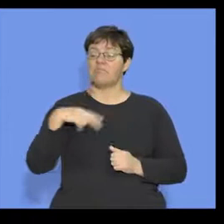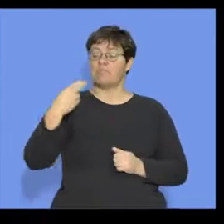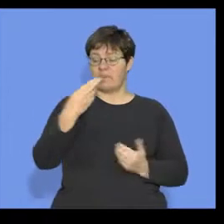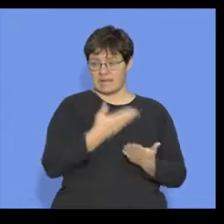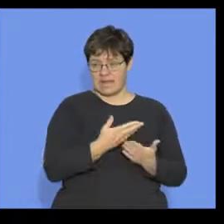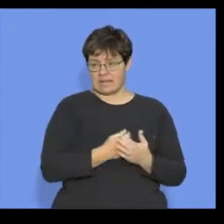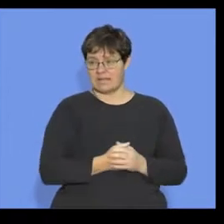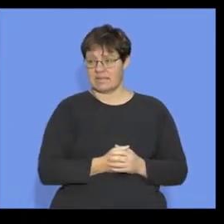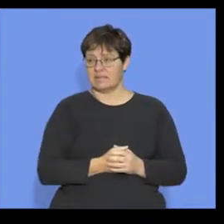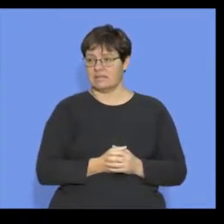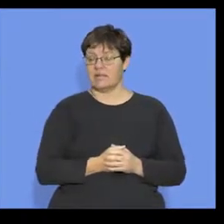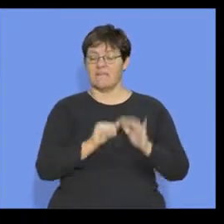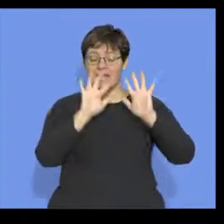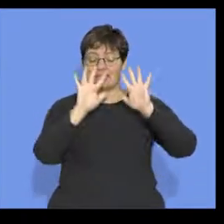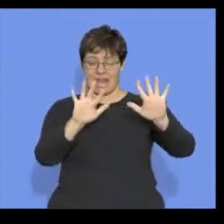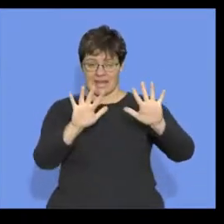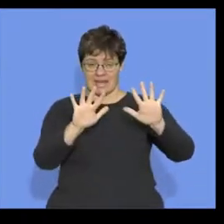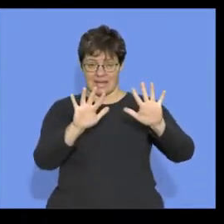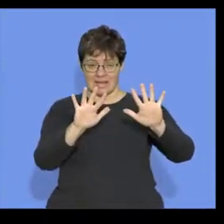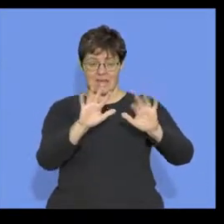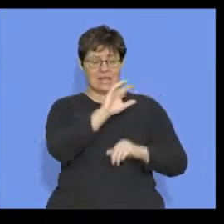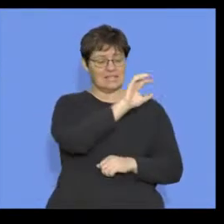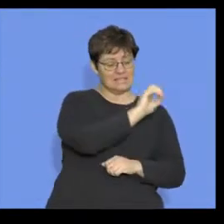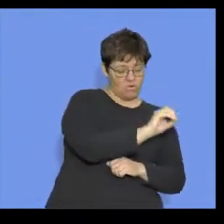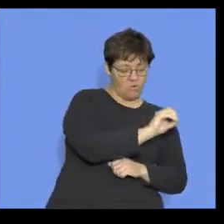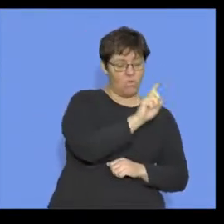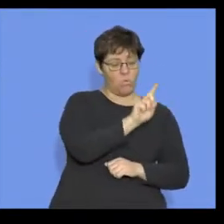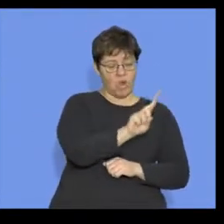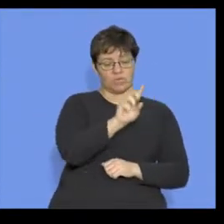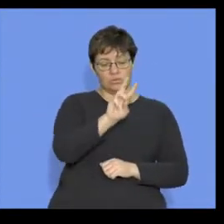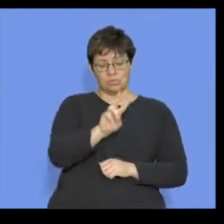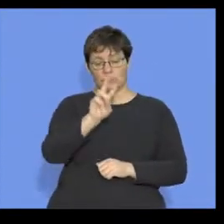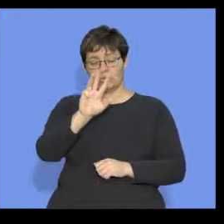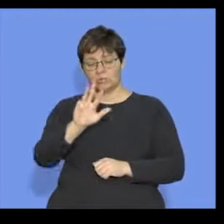repeated, we have 10 digits. Remember,